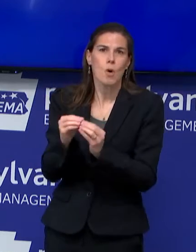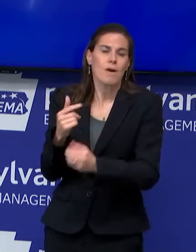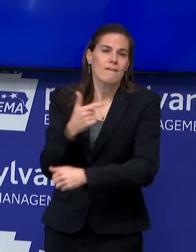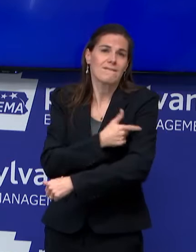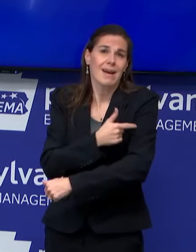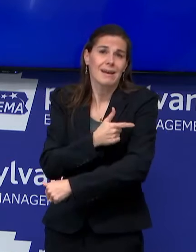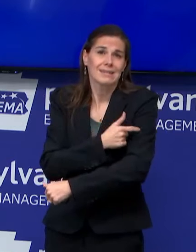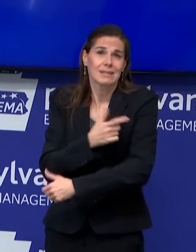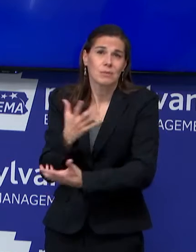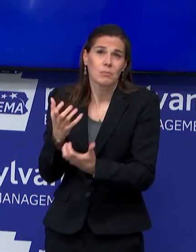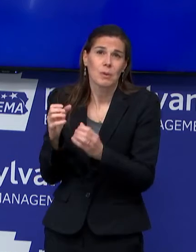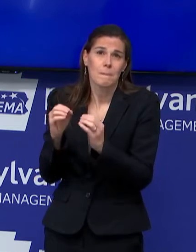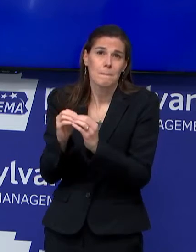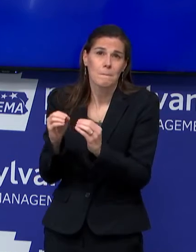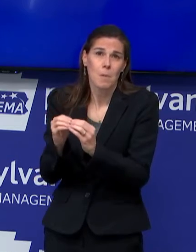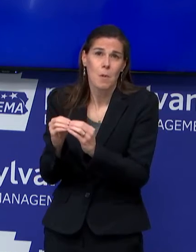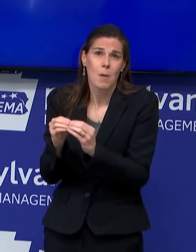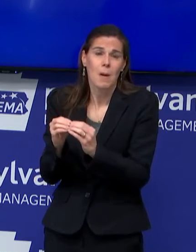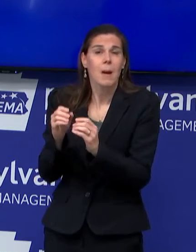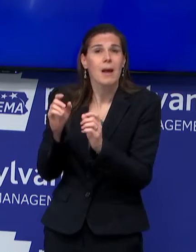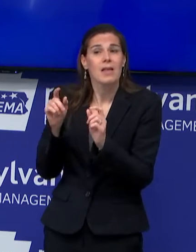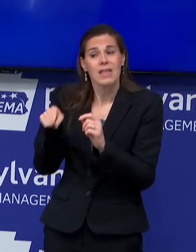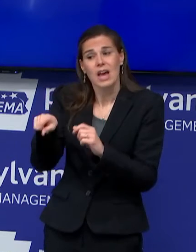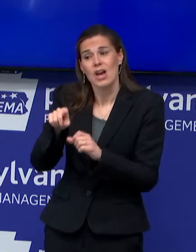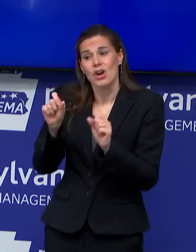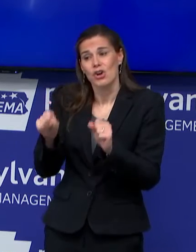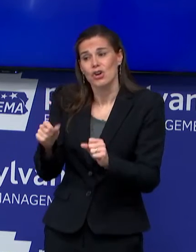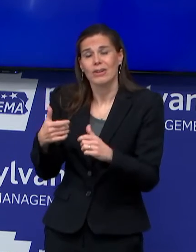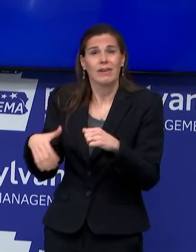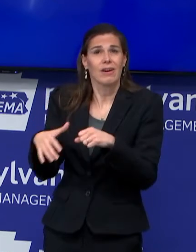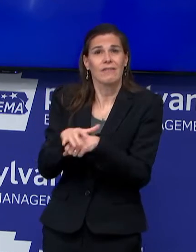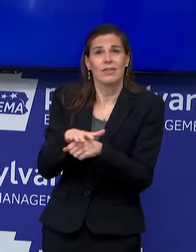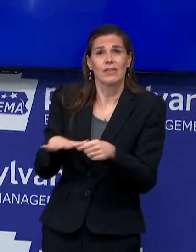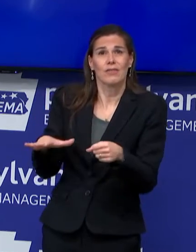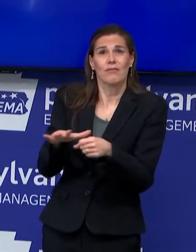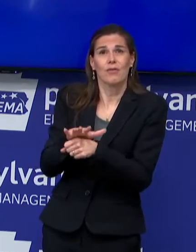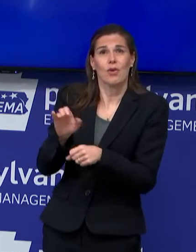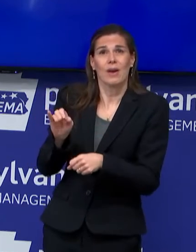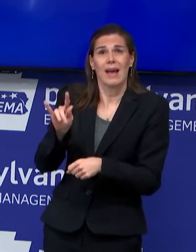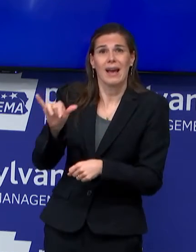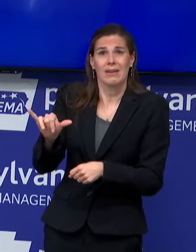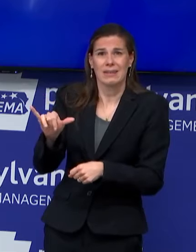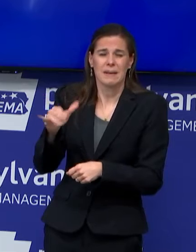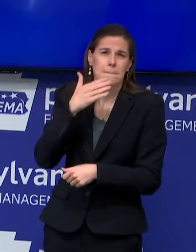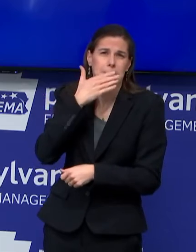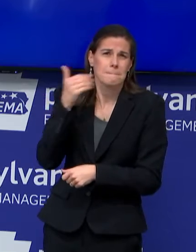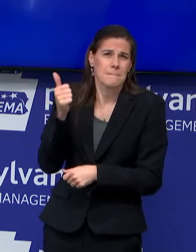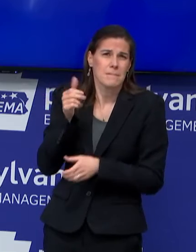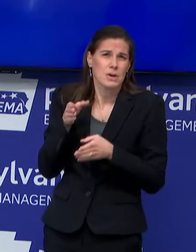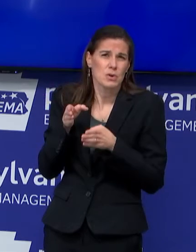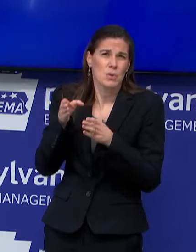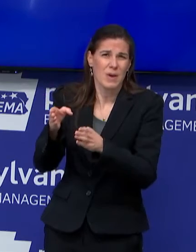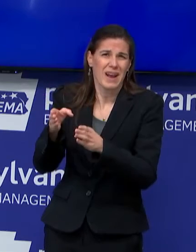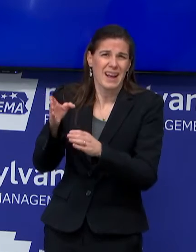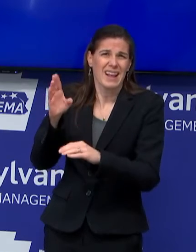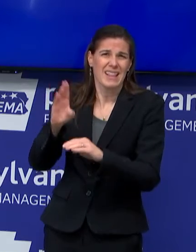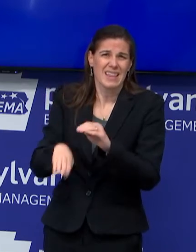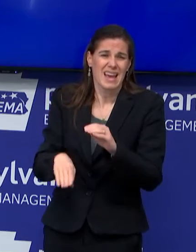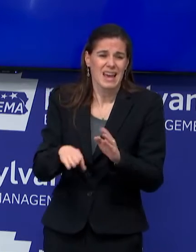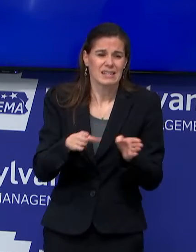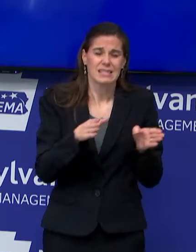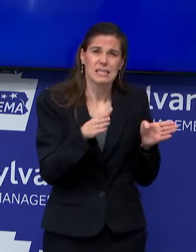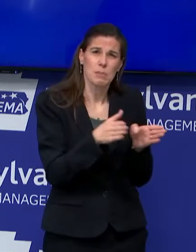that they could, in their words, cover the entire county in a better way than some of the